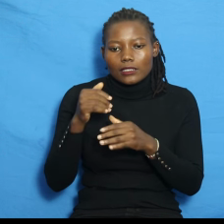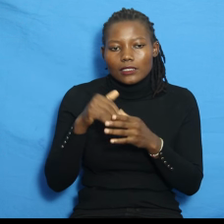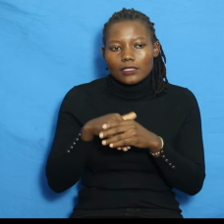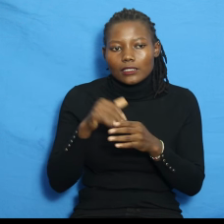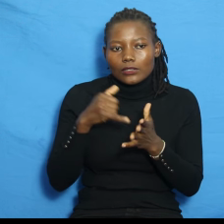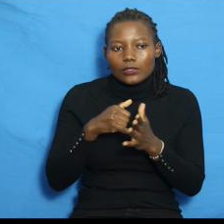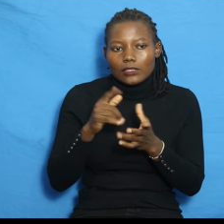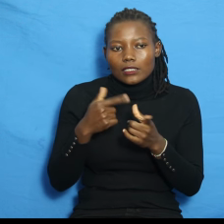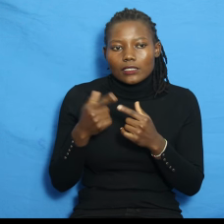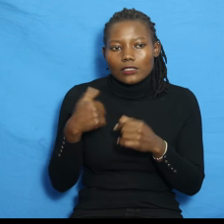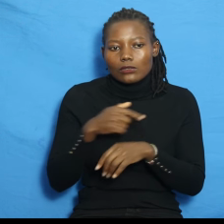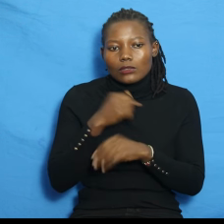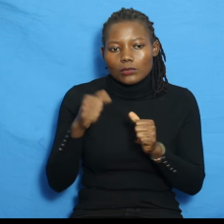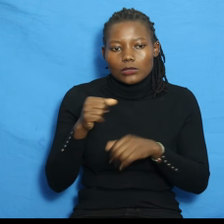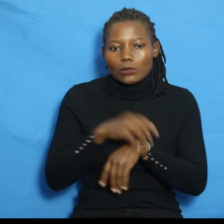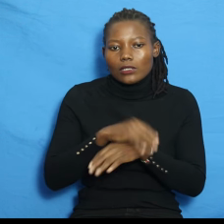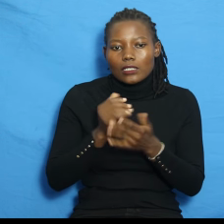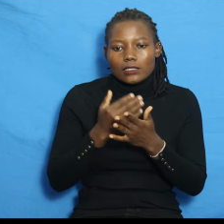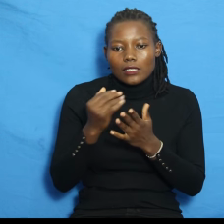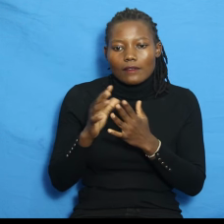come up with some videos